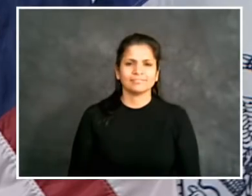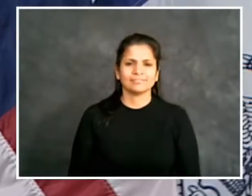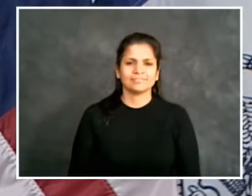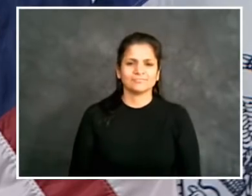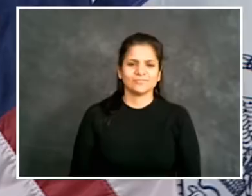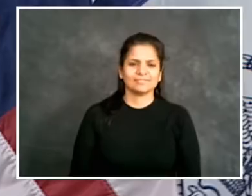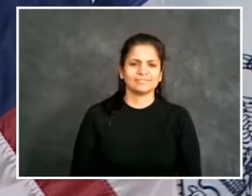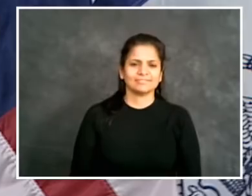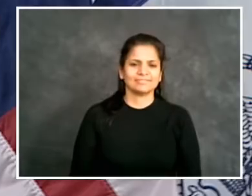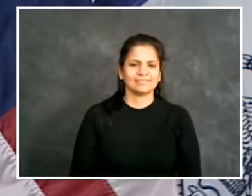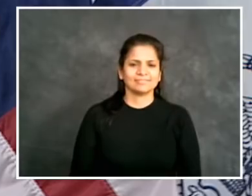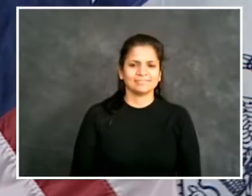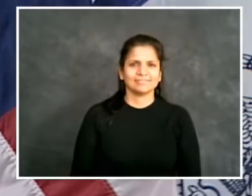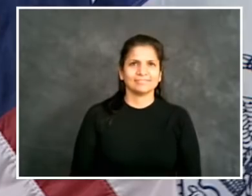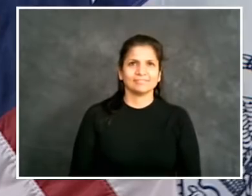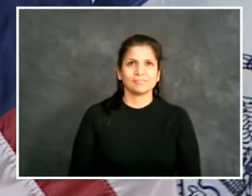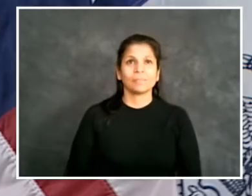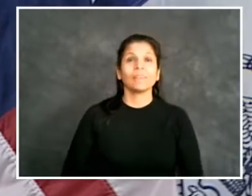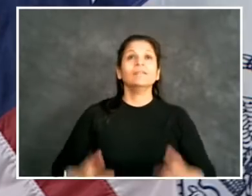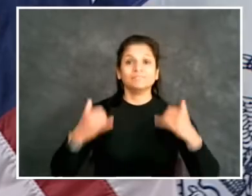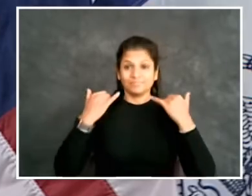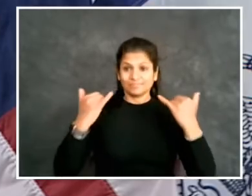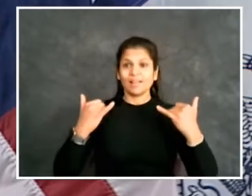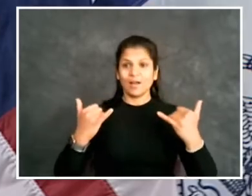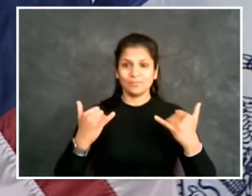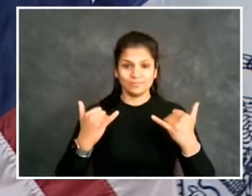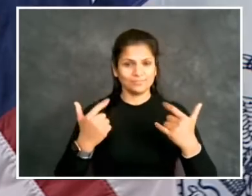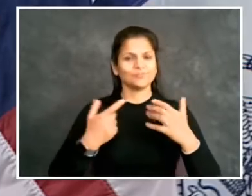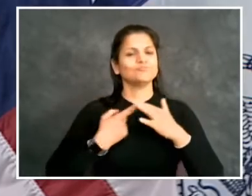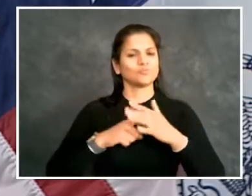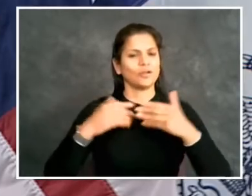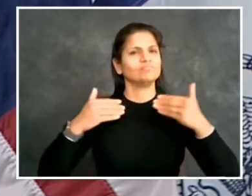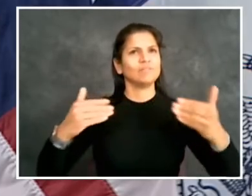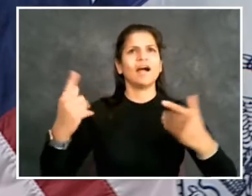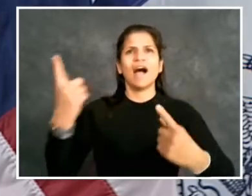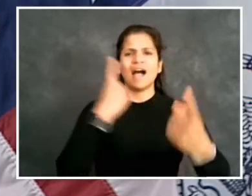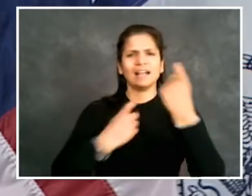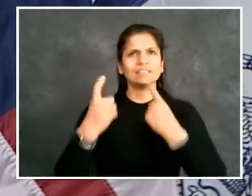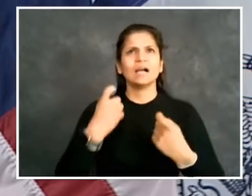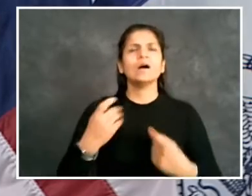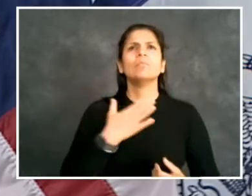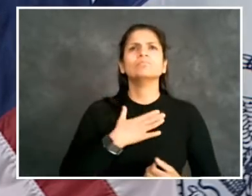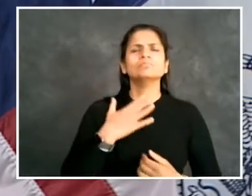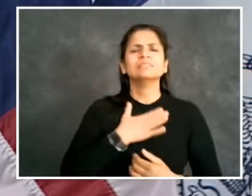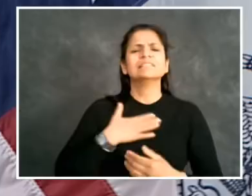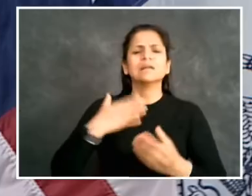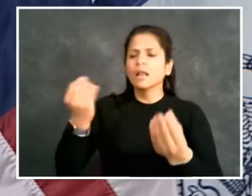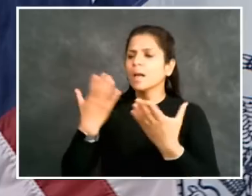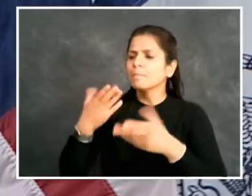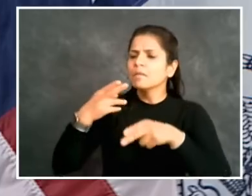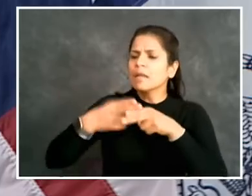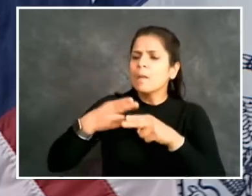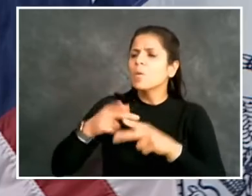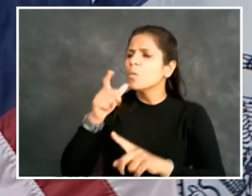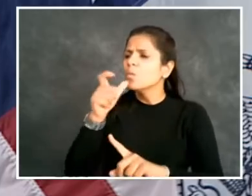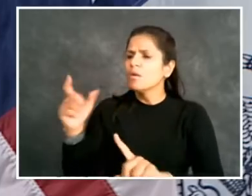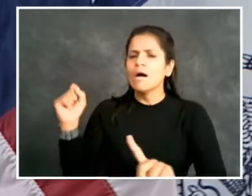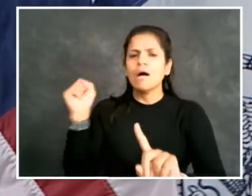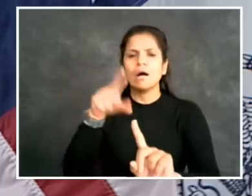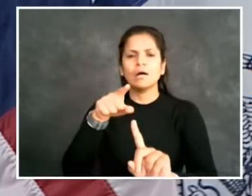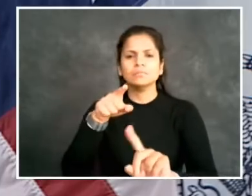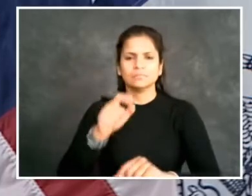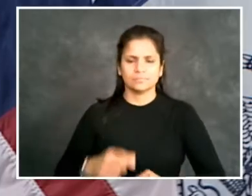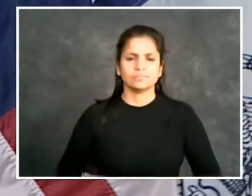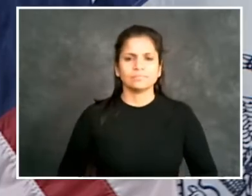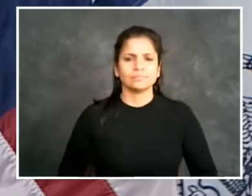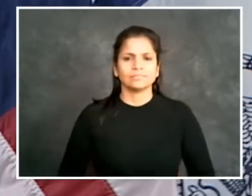always, please let me know the name and the outlet of each journalist. And a quick reminder to folks that we have Dr. Barbeau and Dr. Katz on the phone.